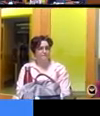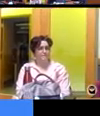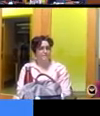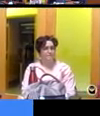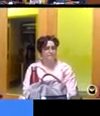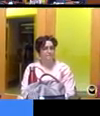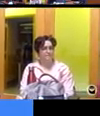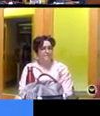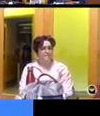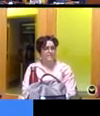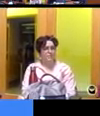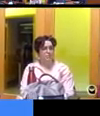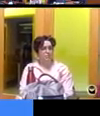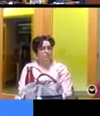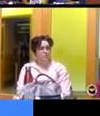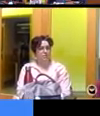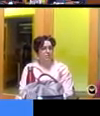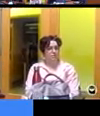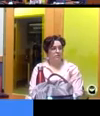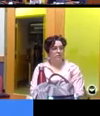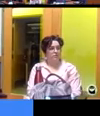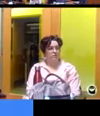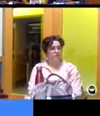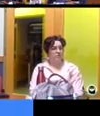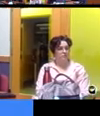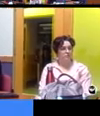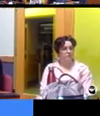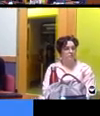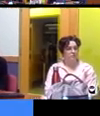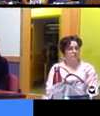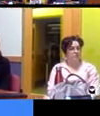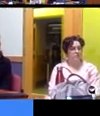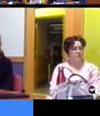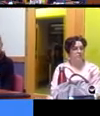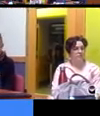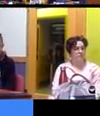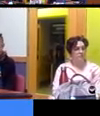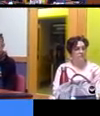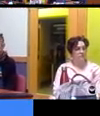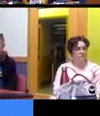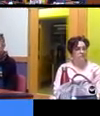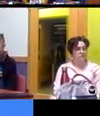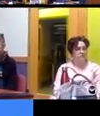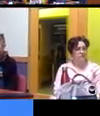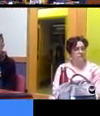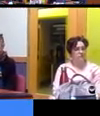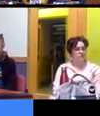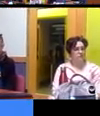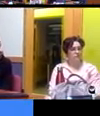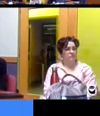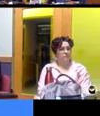Making sure you dress comfortably. You know, you don't have to bring pads. We have items to help with bleeding after